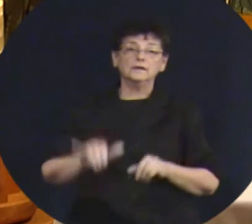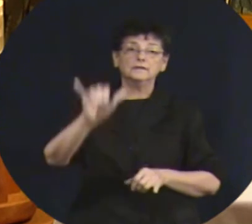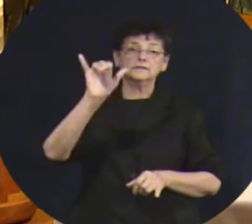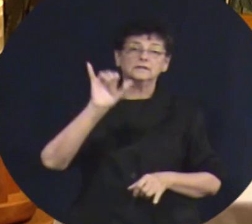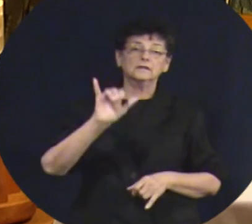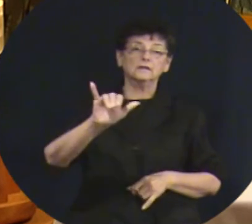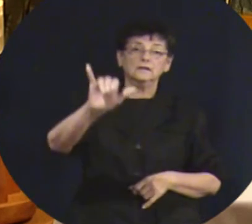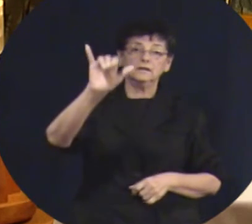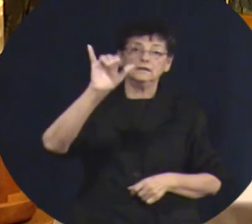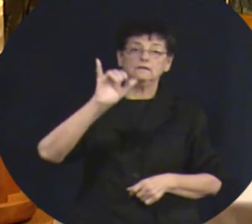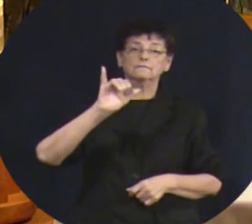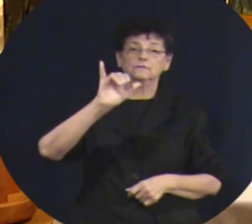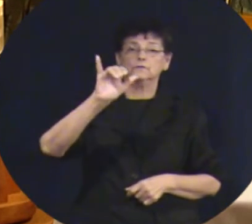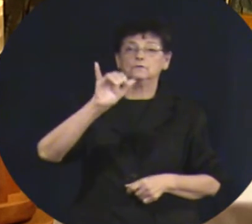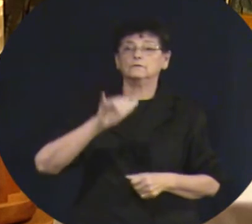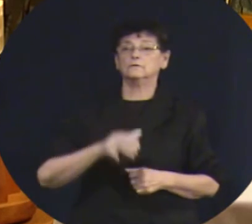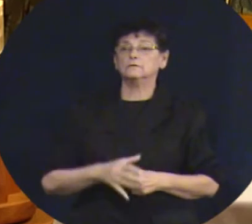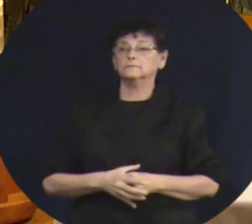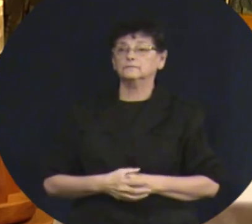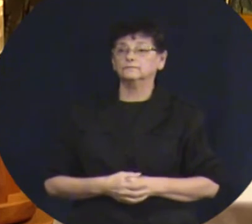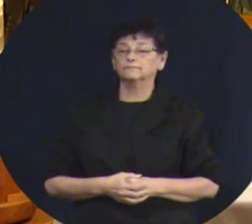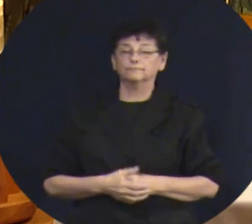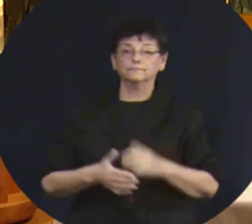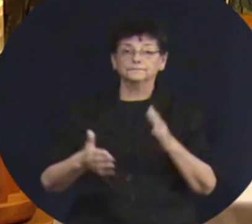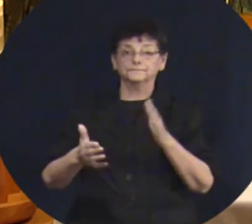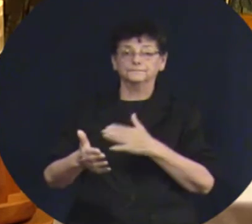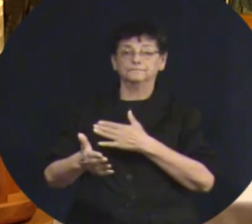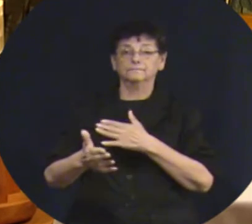forever and ever.